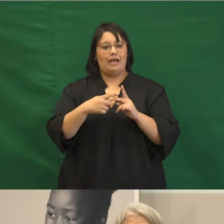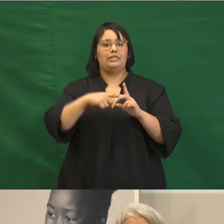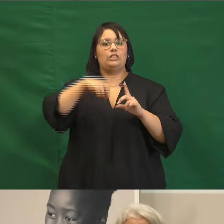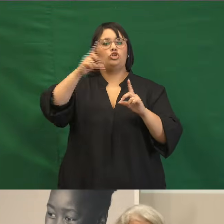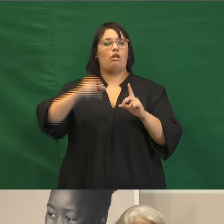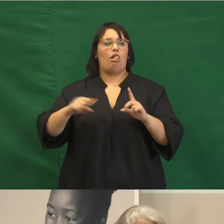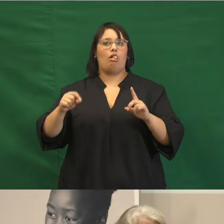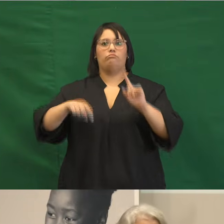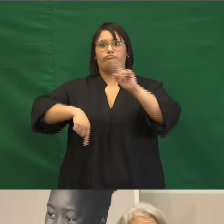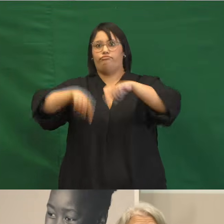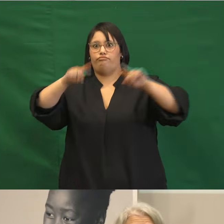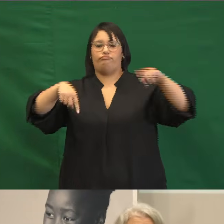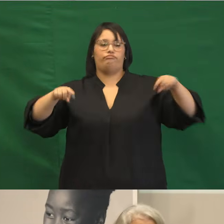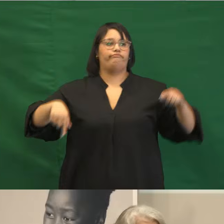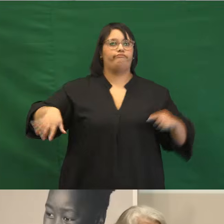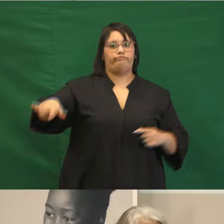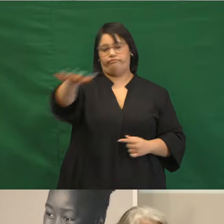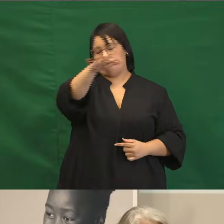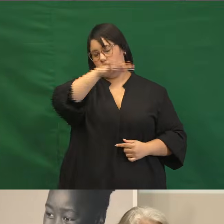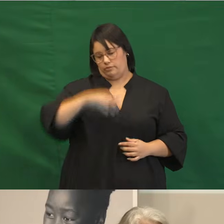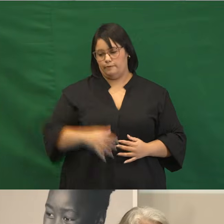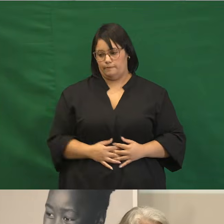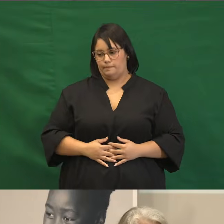even beyond. Next slide.